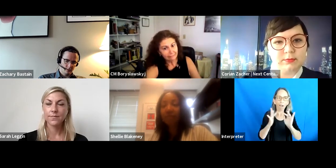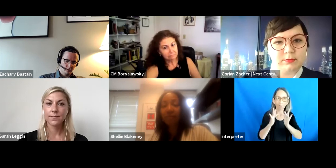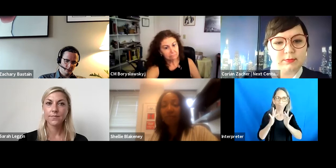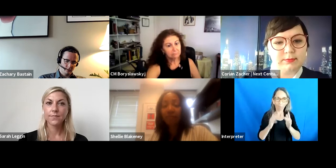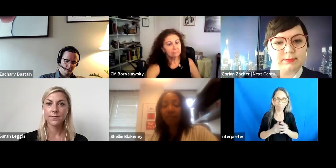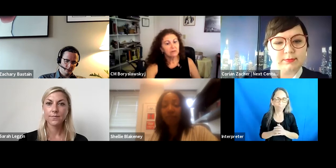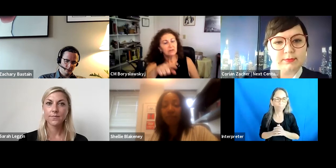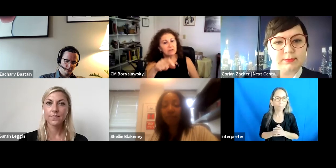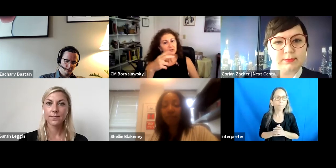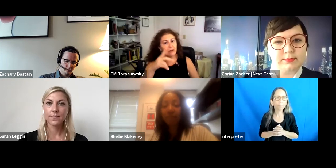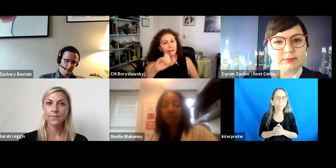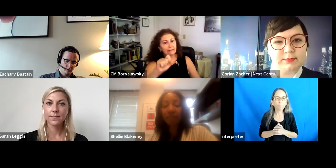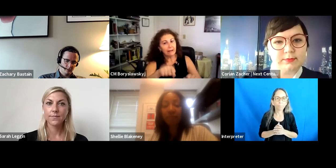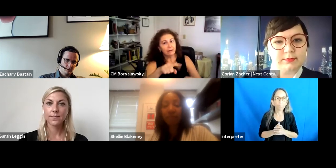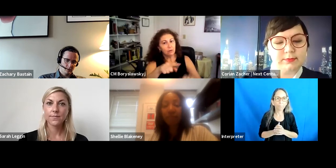Thank you. Thank you, Shelly.